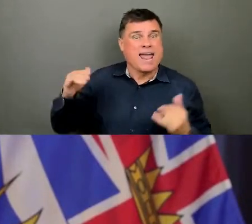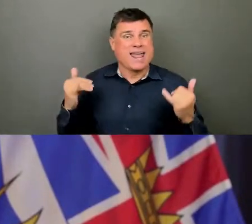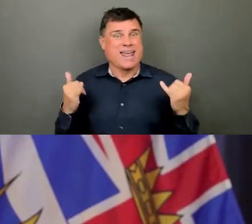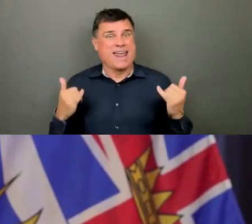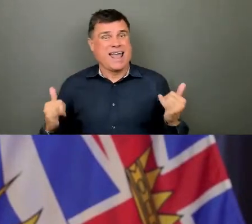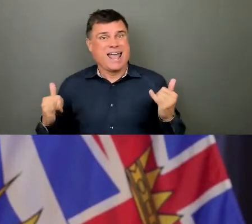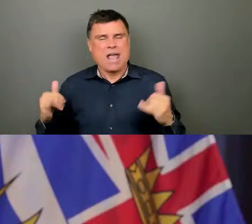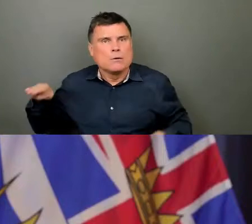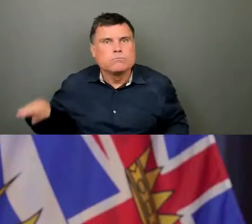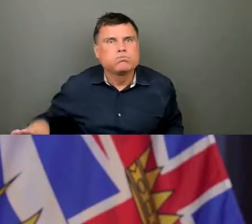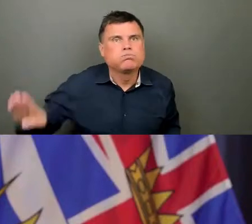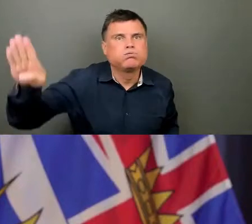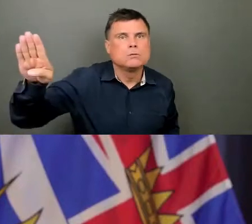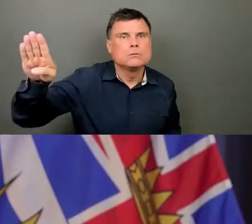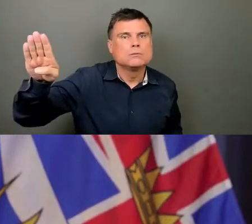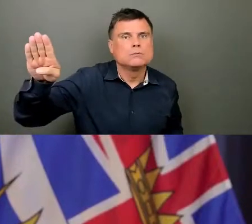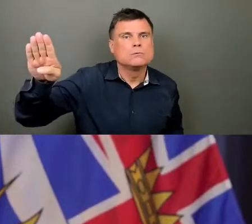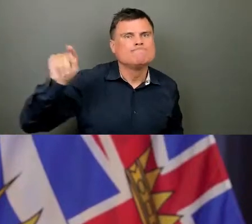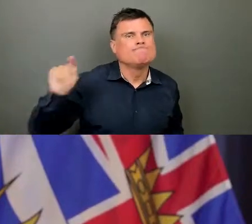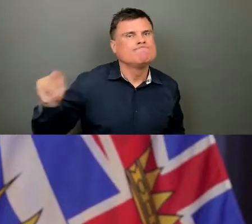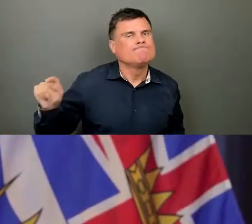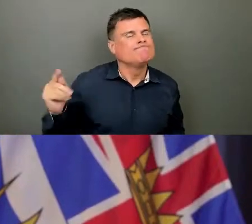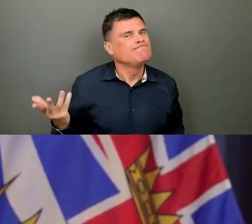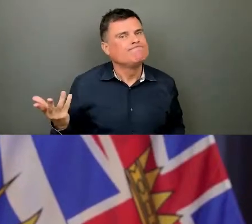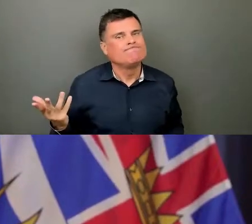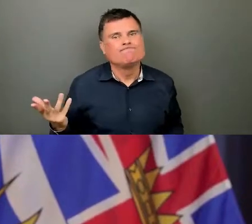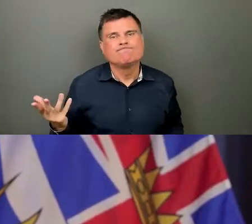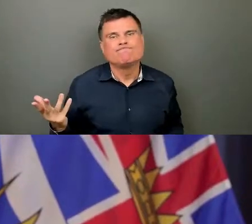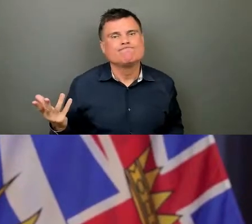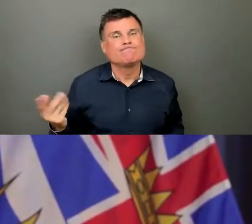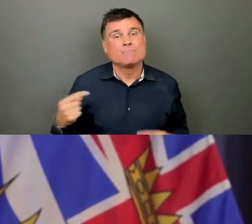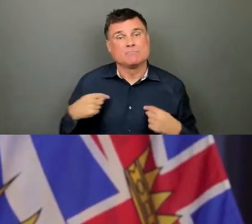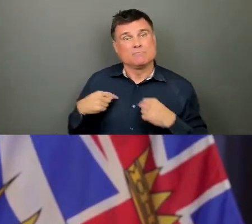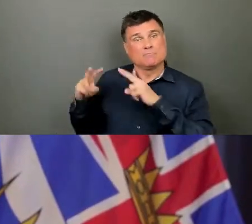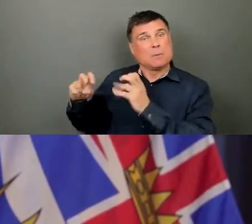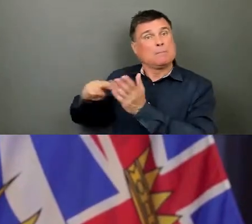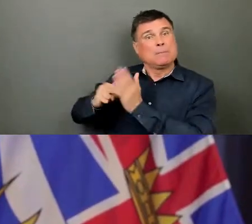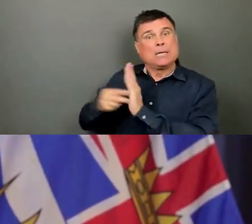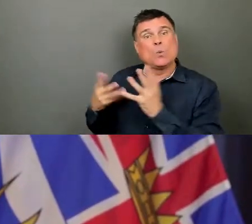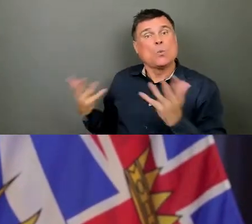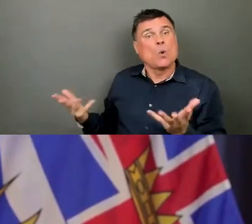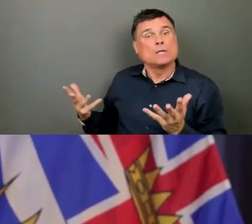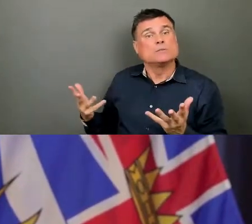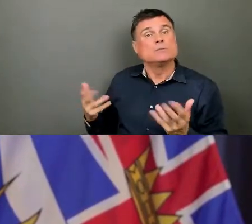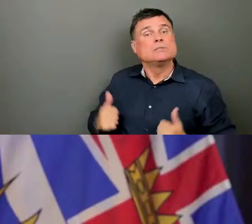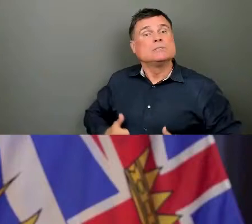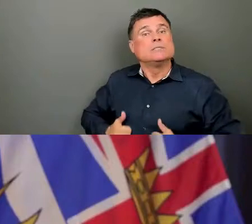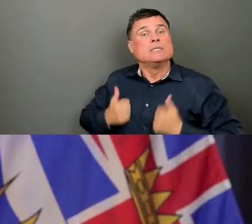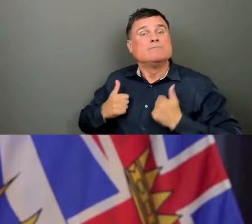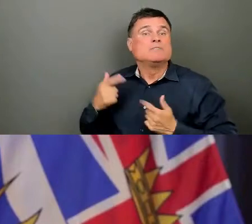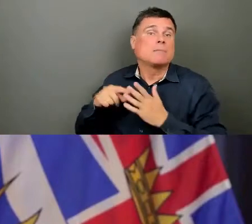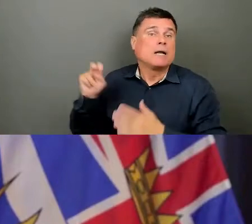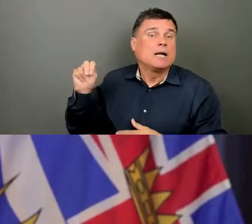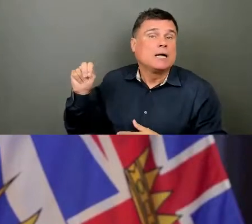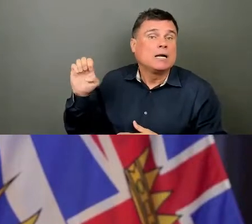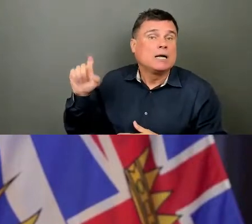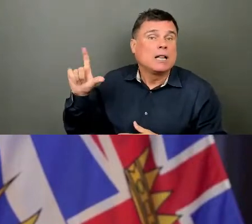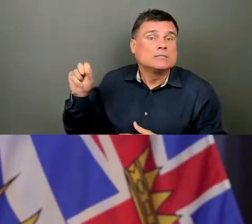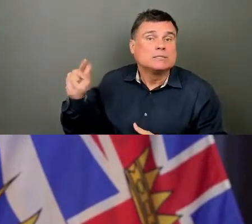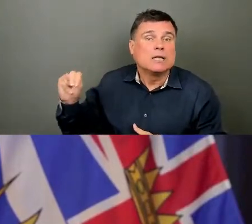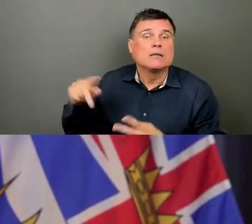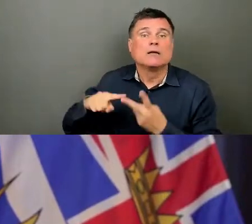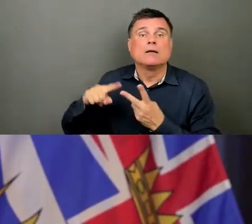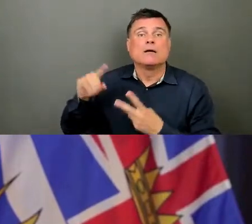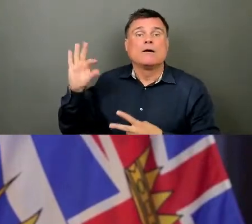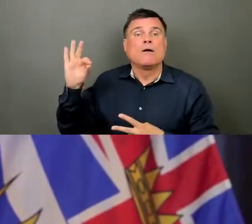whether you live in Nelson or Fort St. John or Surrey or Victoria or Port Alberni, wherever you live in